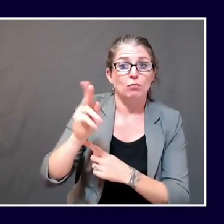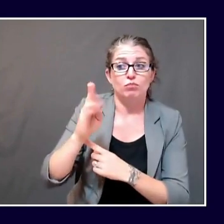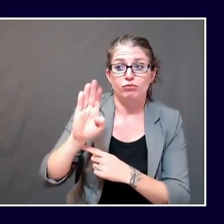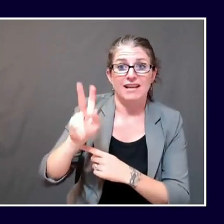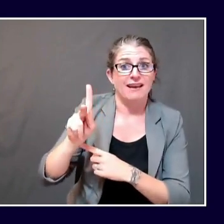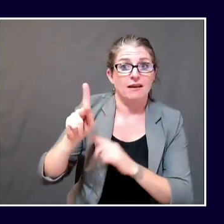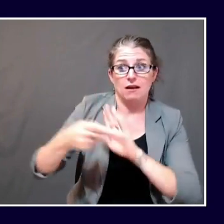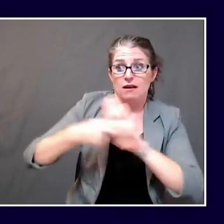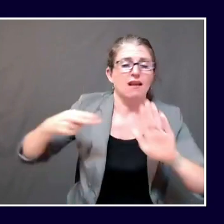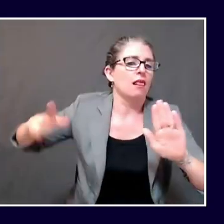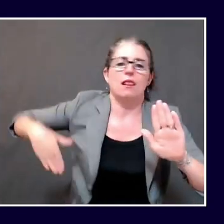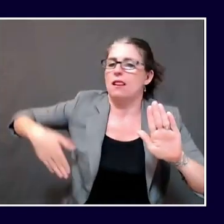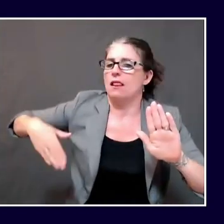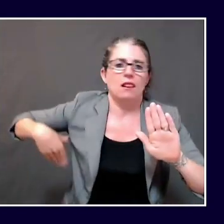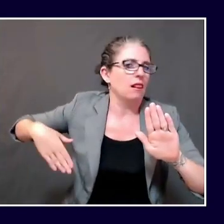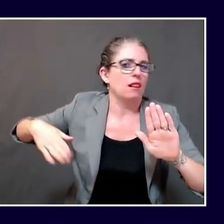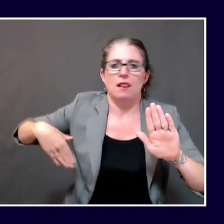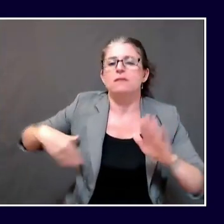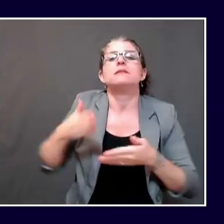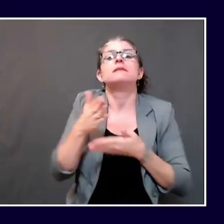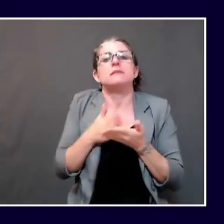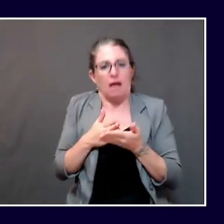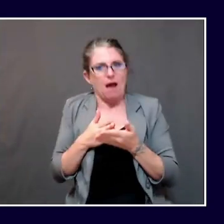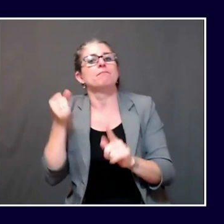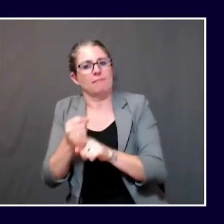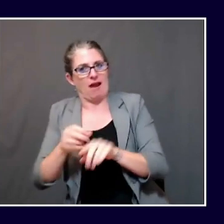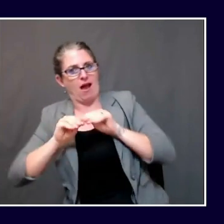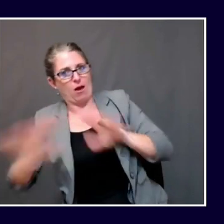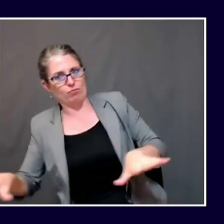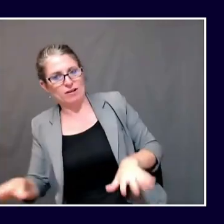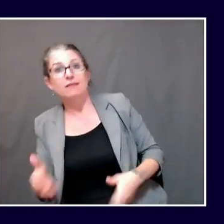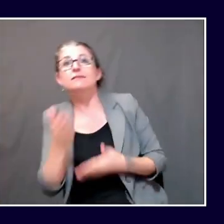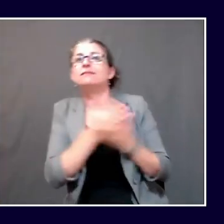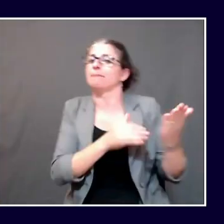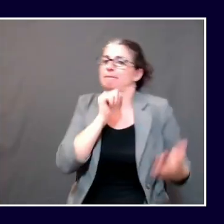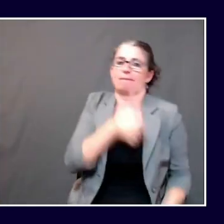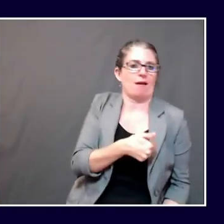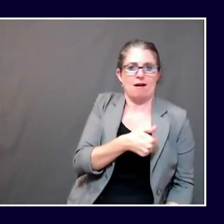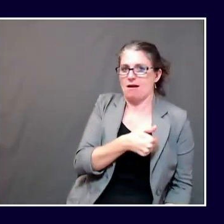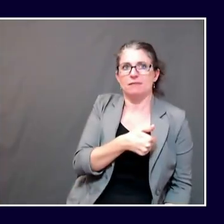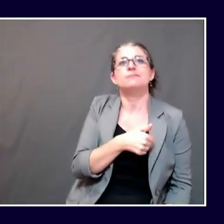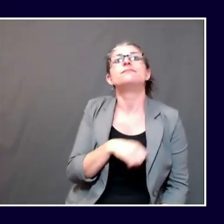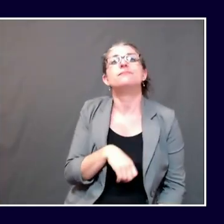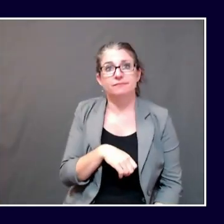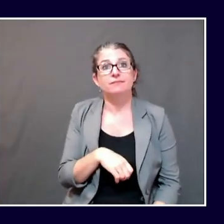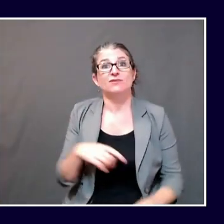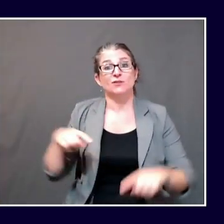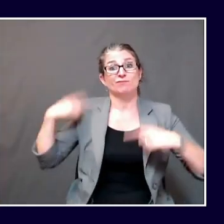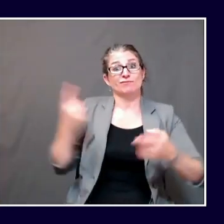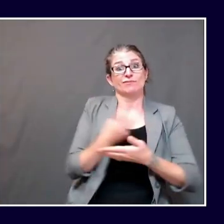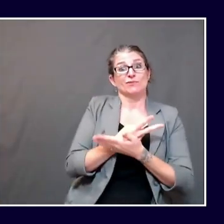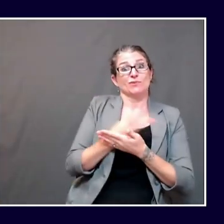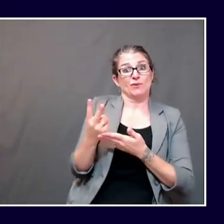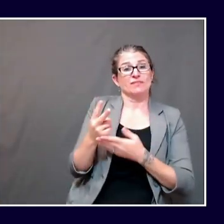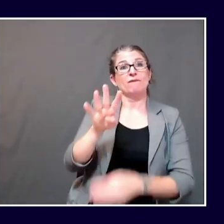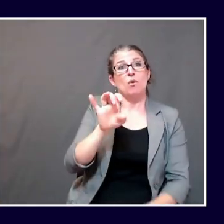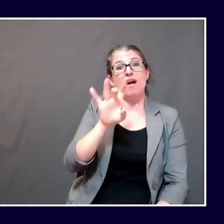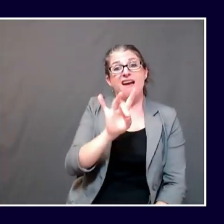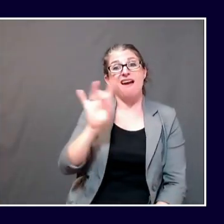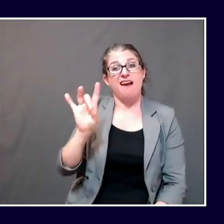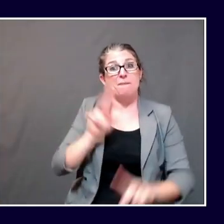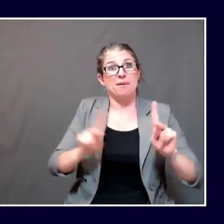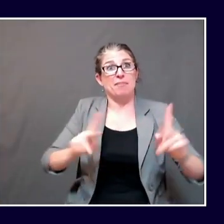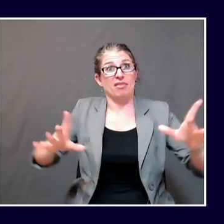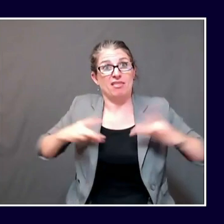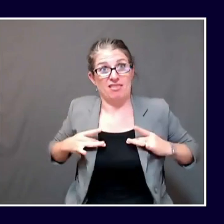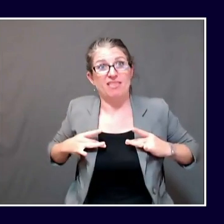412 are not associated with any known outbreaks. That is to say, only